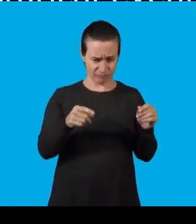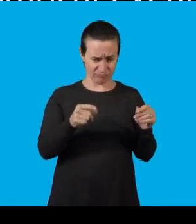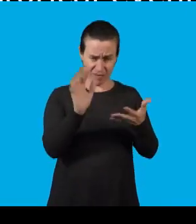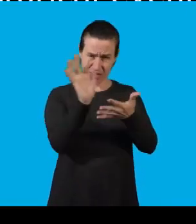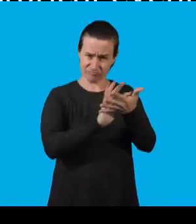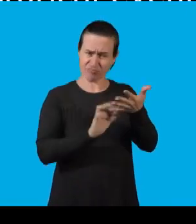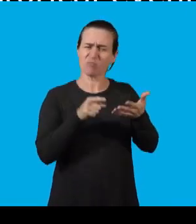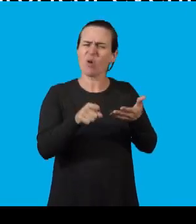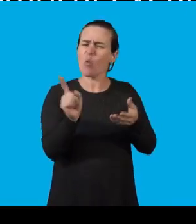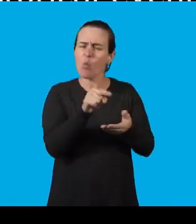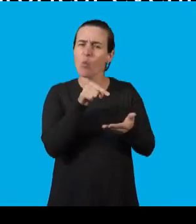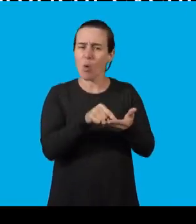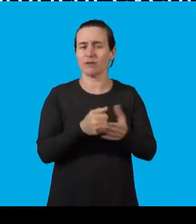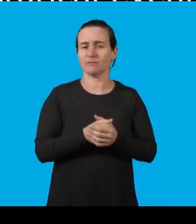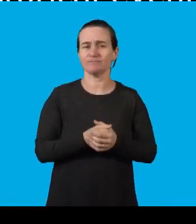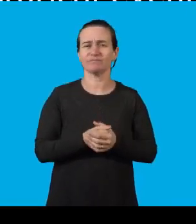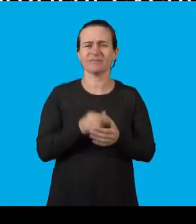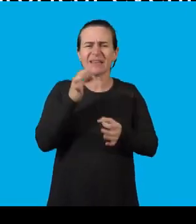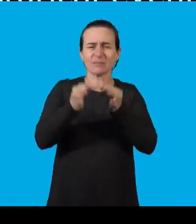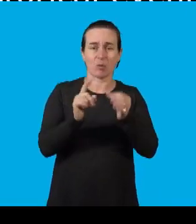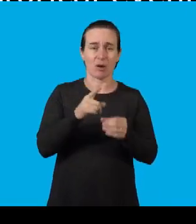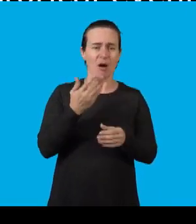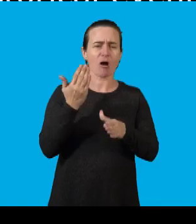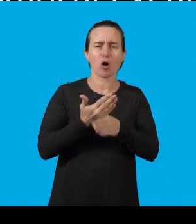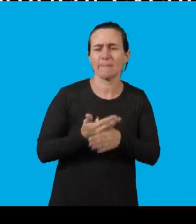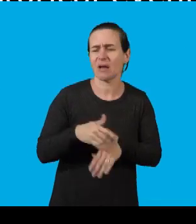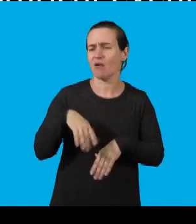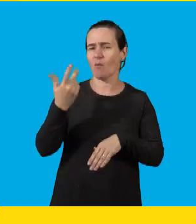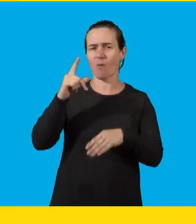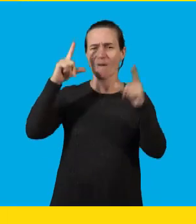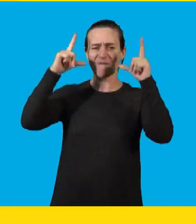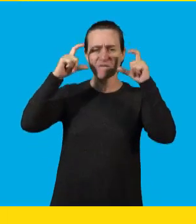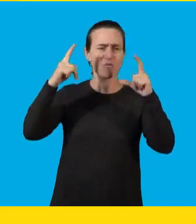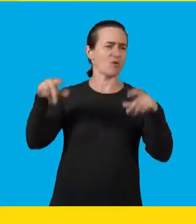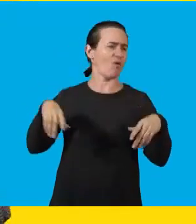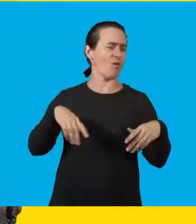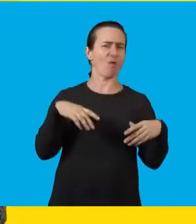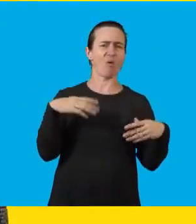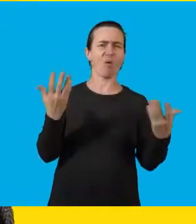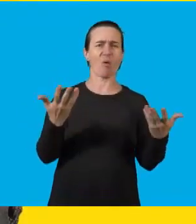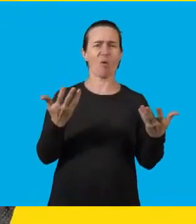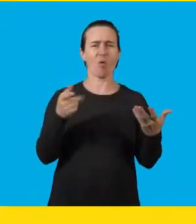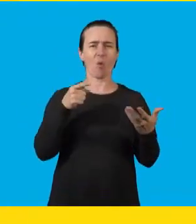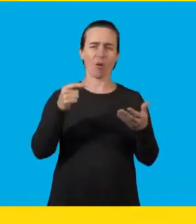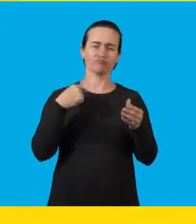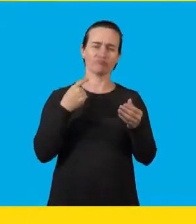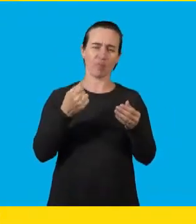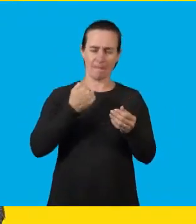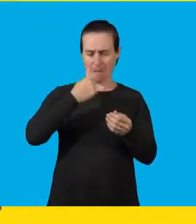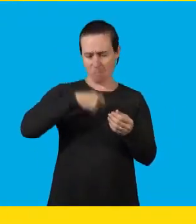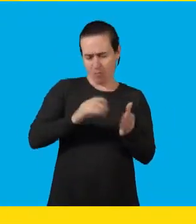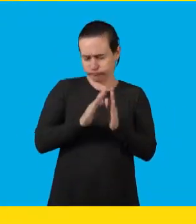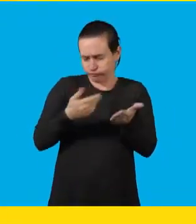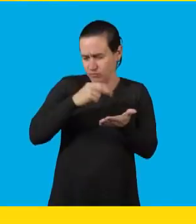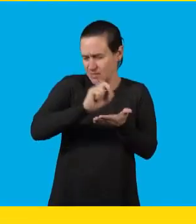The description of the source is very important because it tells you if it's a cartoon, if it's a photograph, or if it's a diary